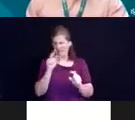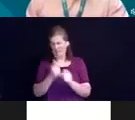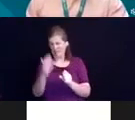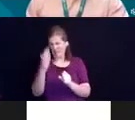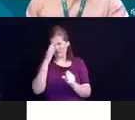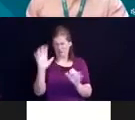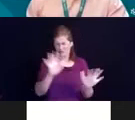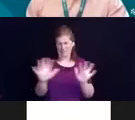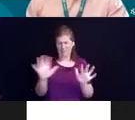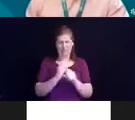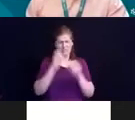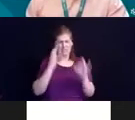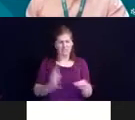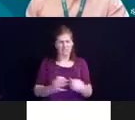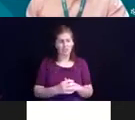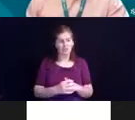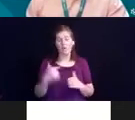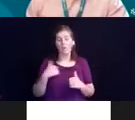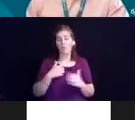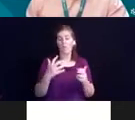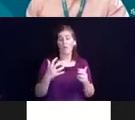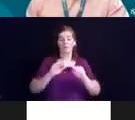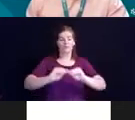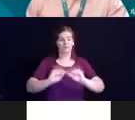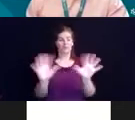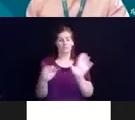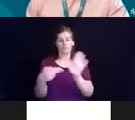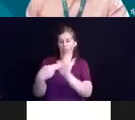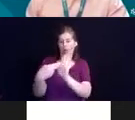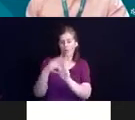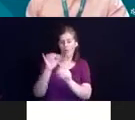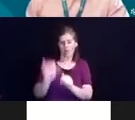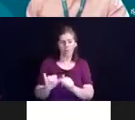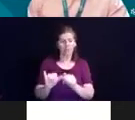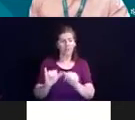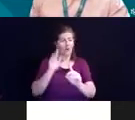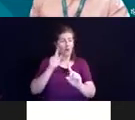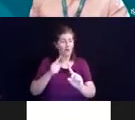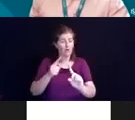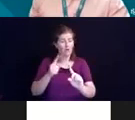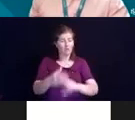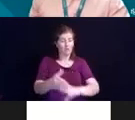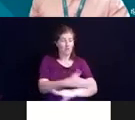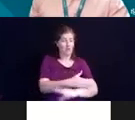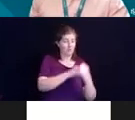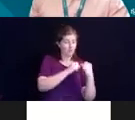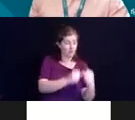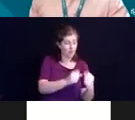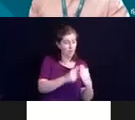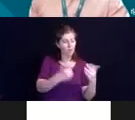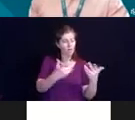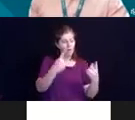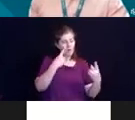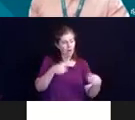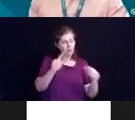to make decisions. And we want to be transparent about that. So ultimately, we want to build on our strengths and what we've already accomplished together